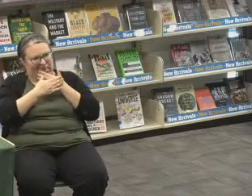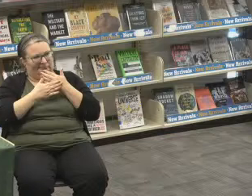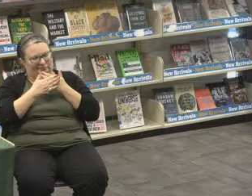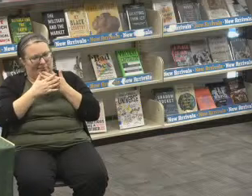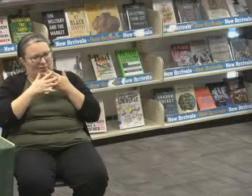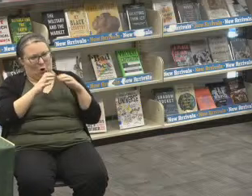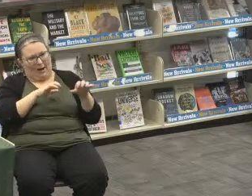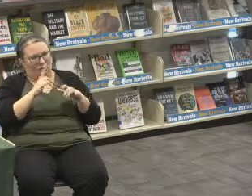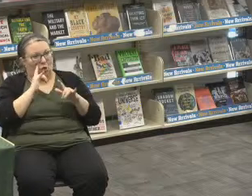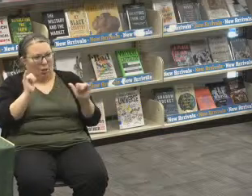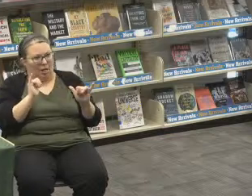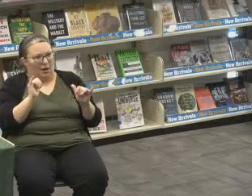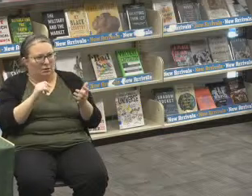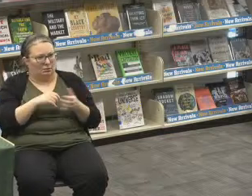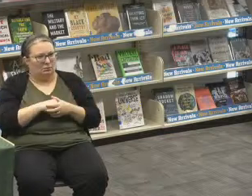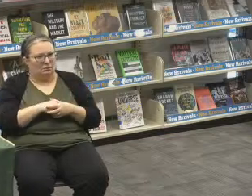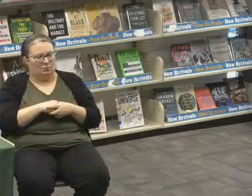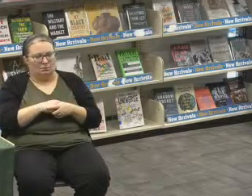actions look like with people.